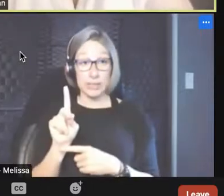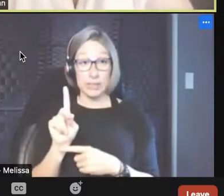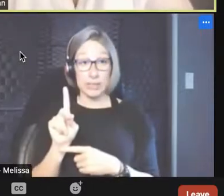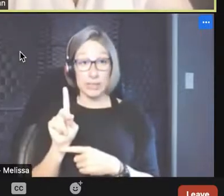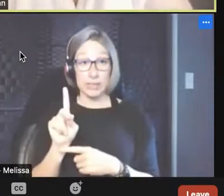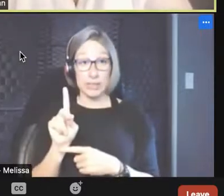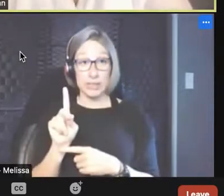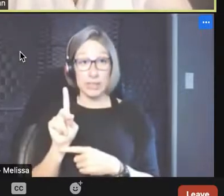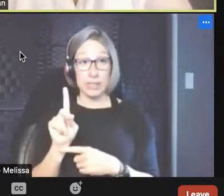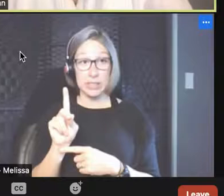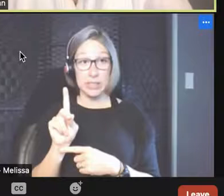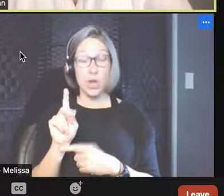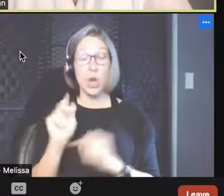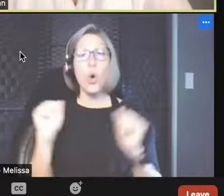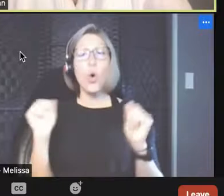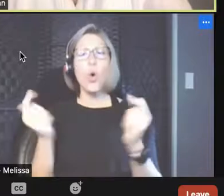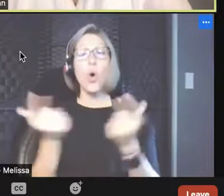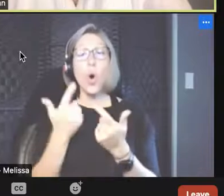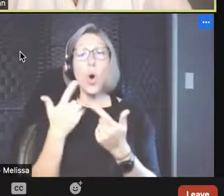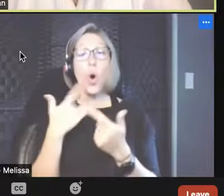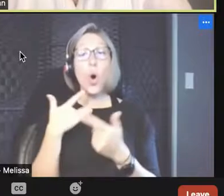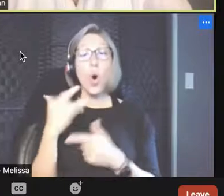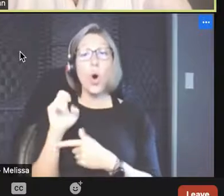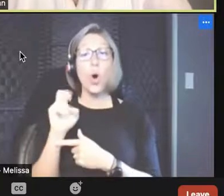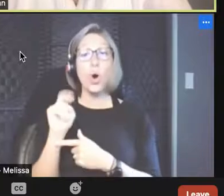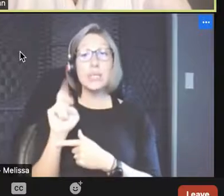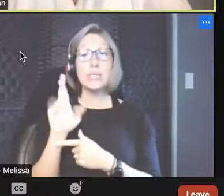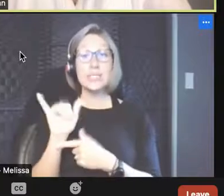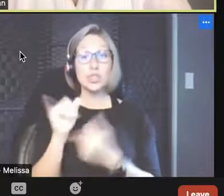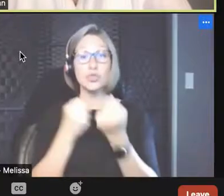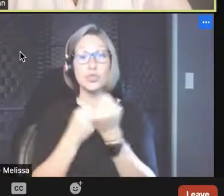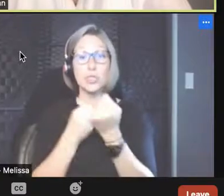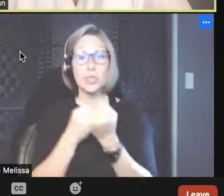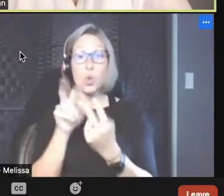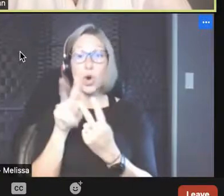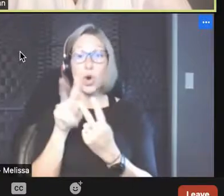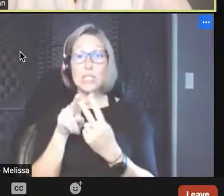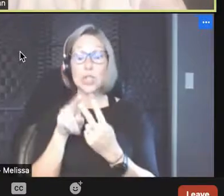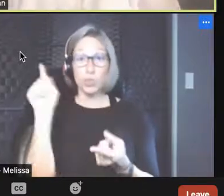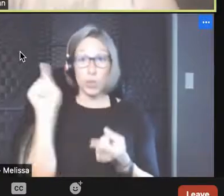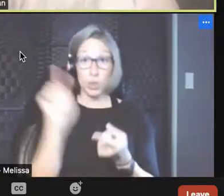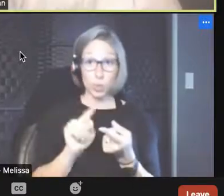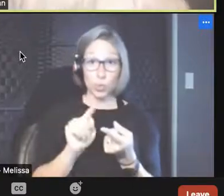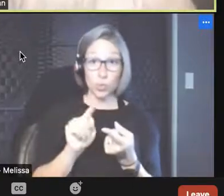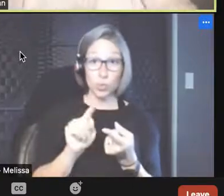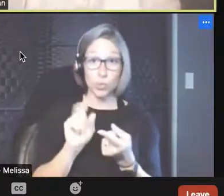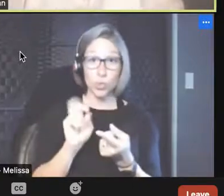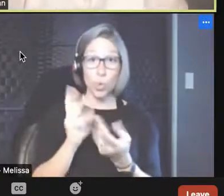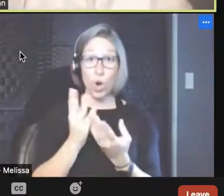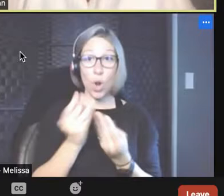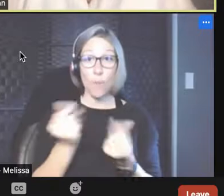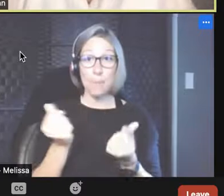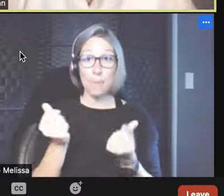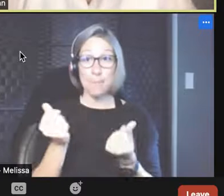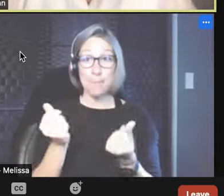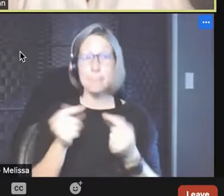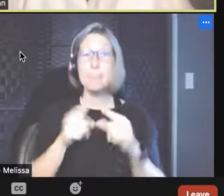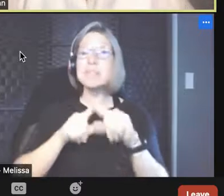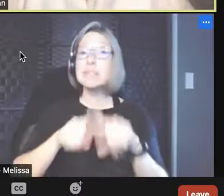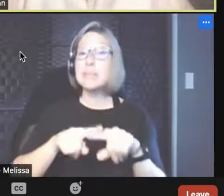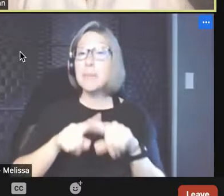all of the sensory supports are either reduced or gone, depending upon the type of image. Have we